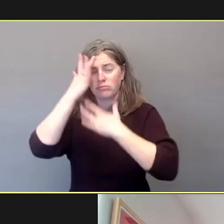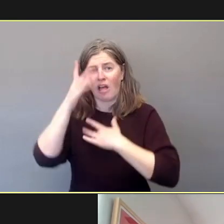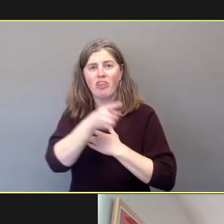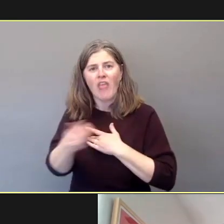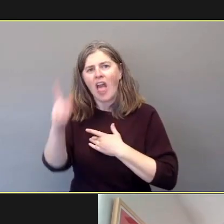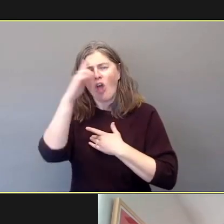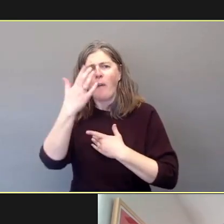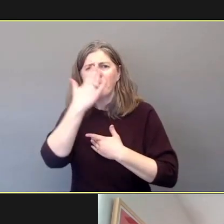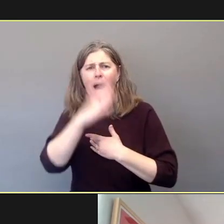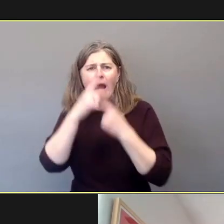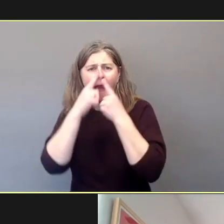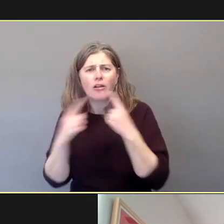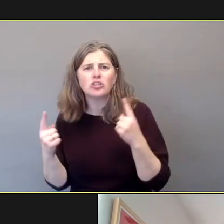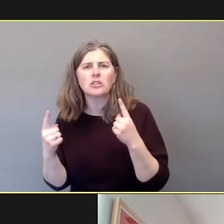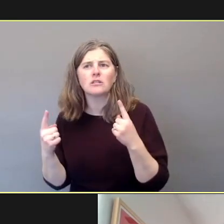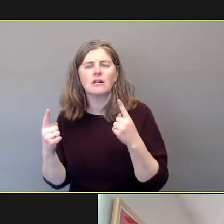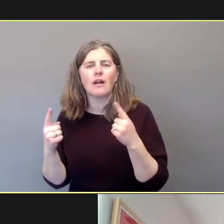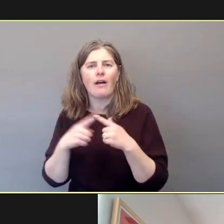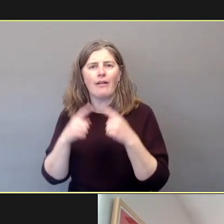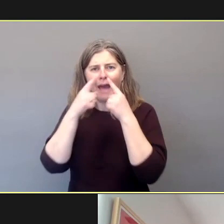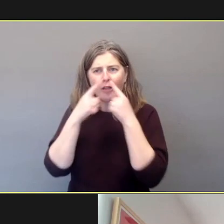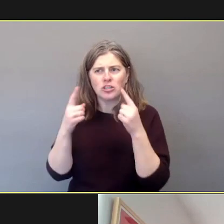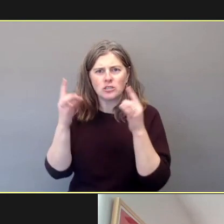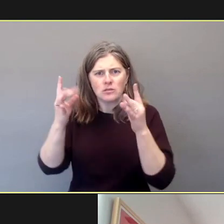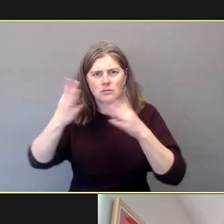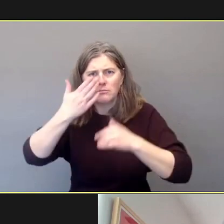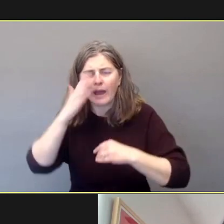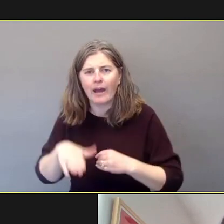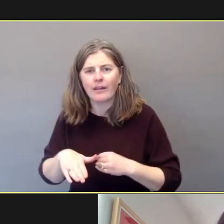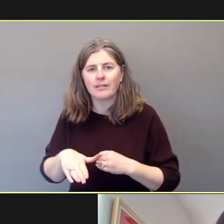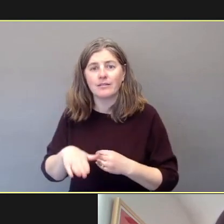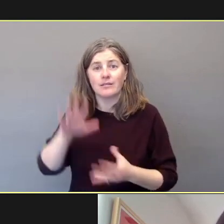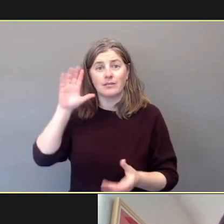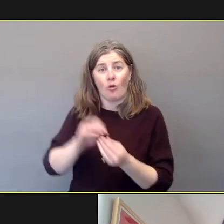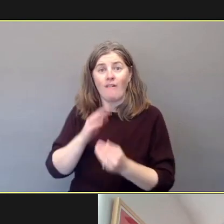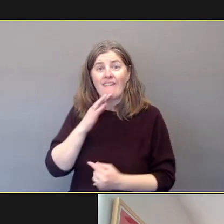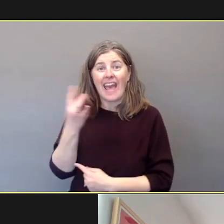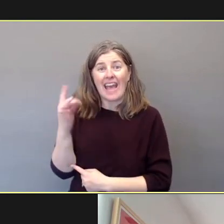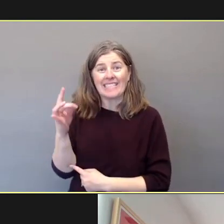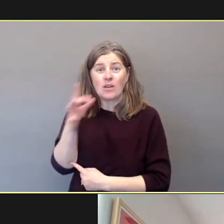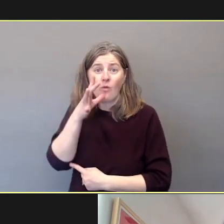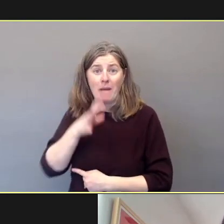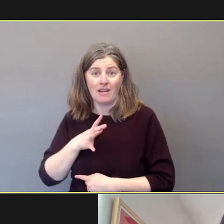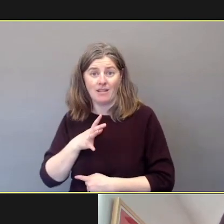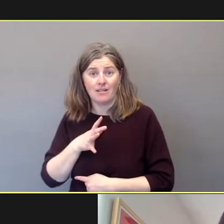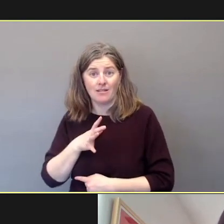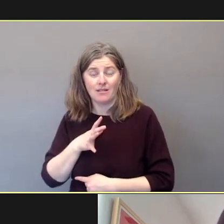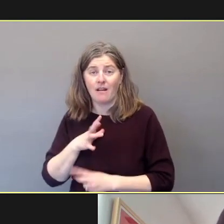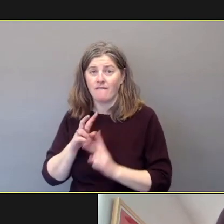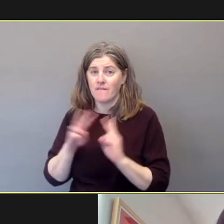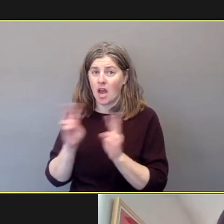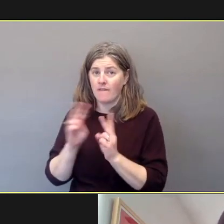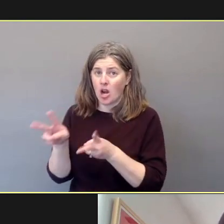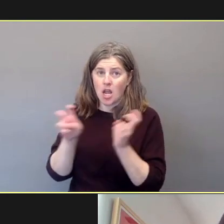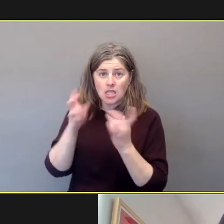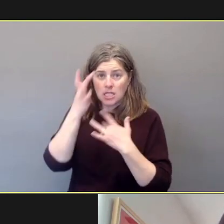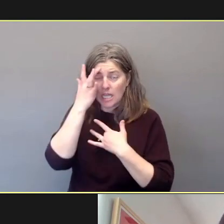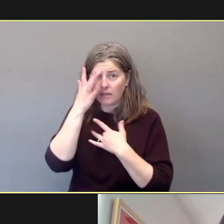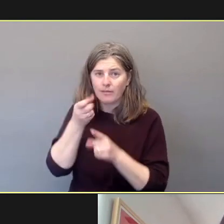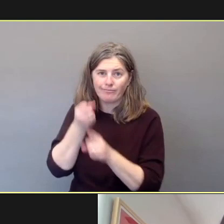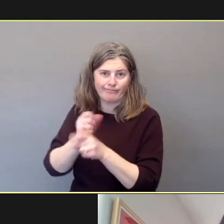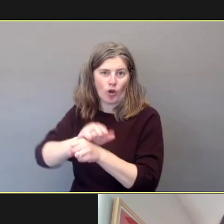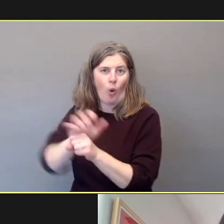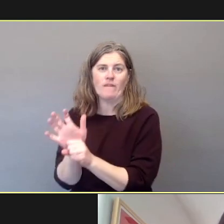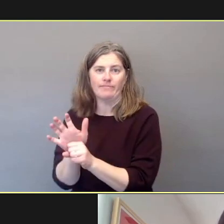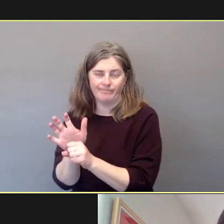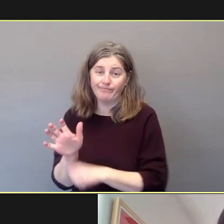bad allergies, and then the allergies were really bad. 18 women got very, very sick and had COVID.